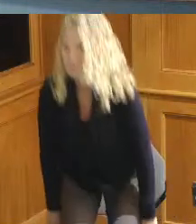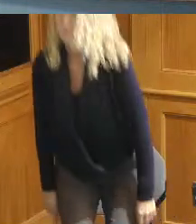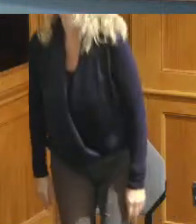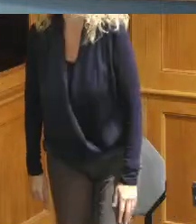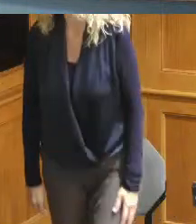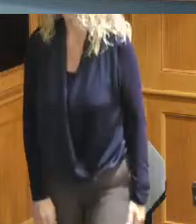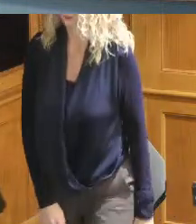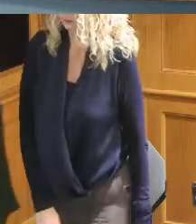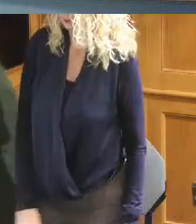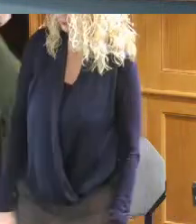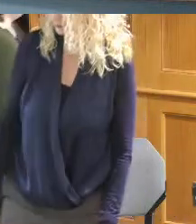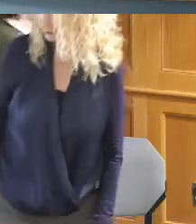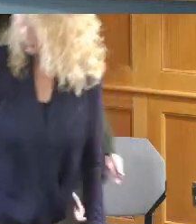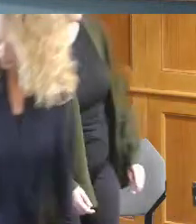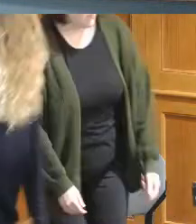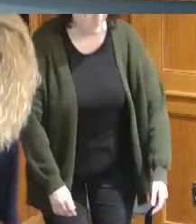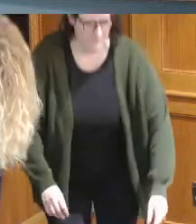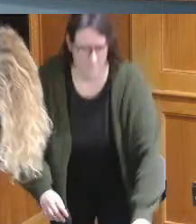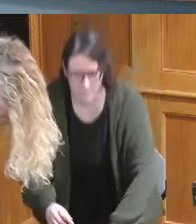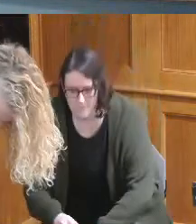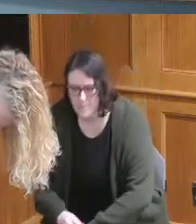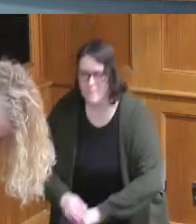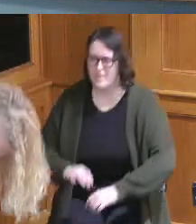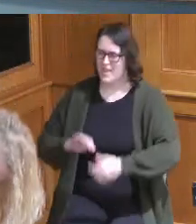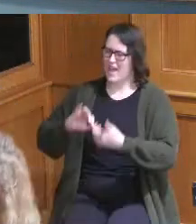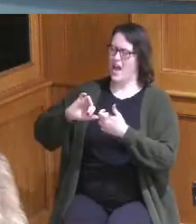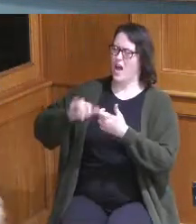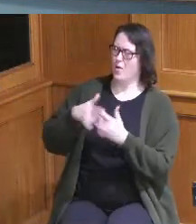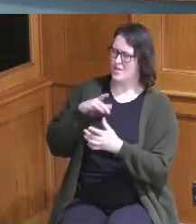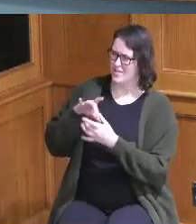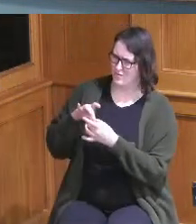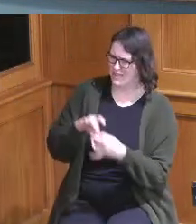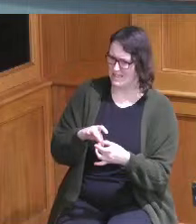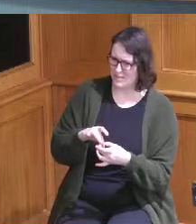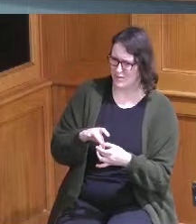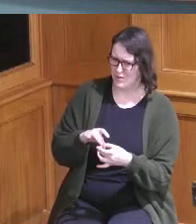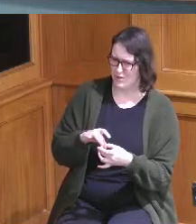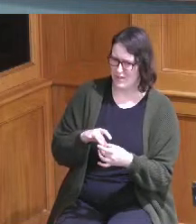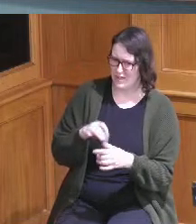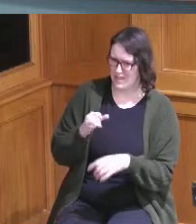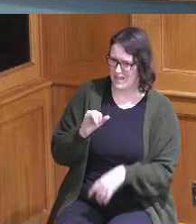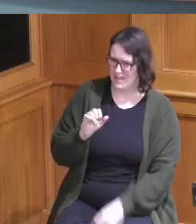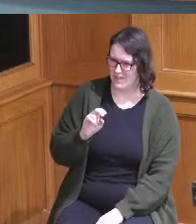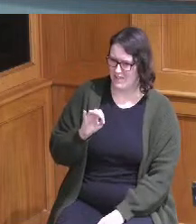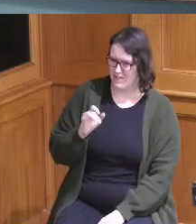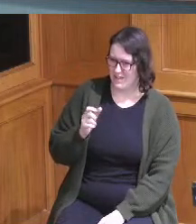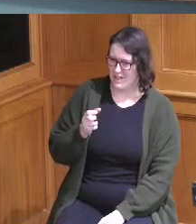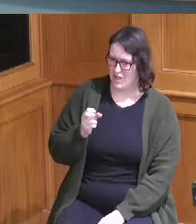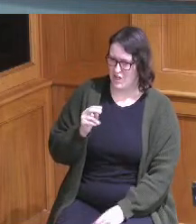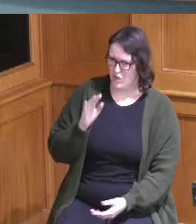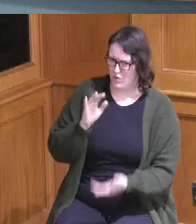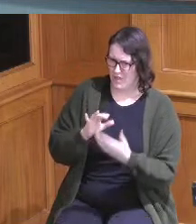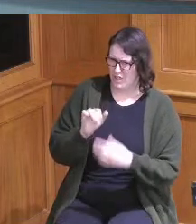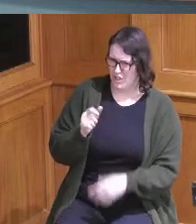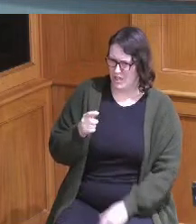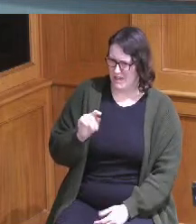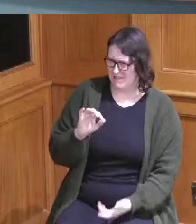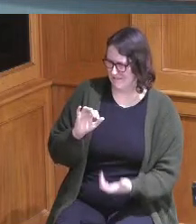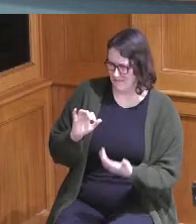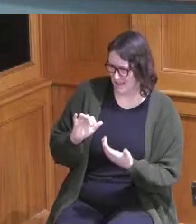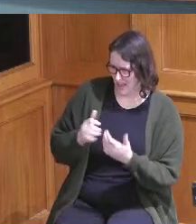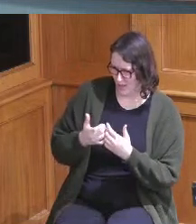the Inflation Reduction Act? Are we getting some money for this, or what are we doing? And Lauren, I don't know if you want to go a little bit more into that. There